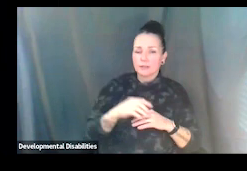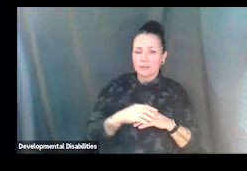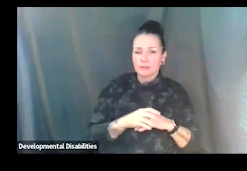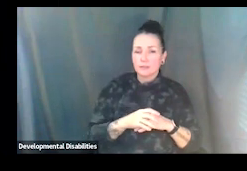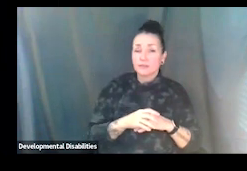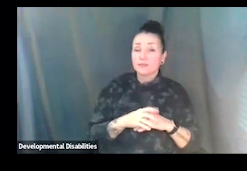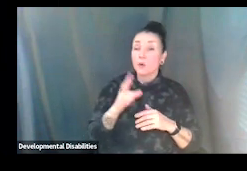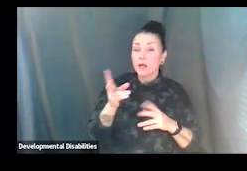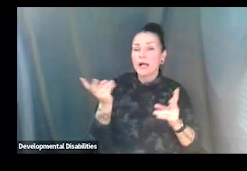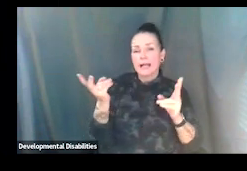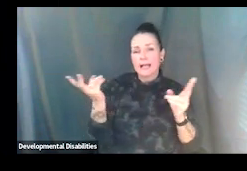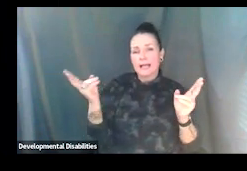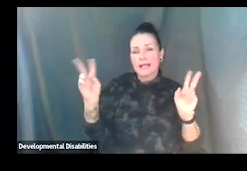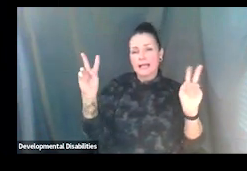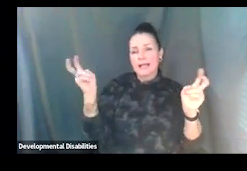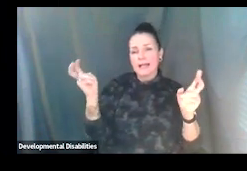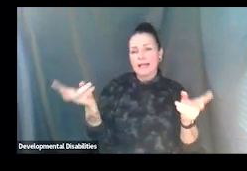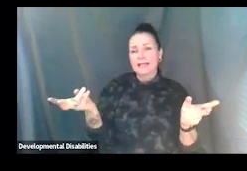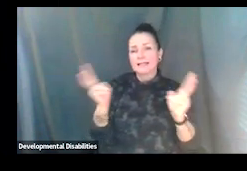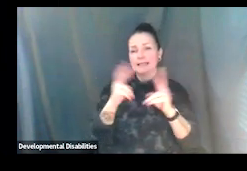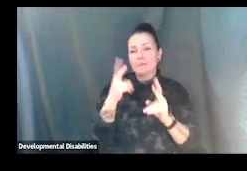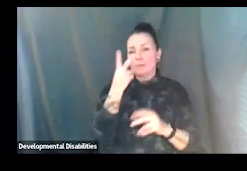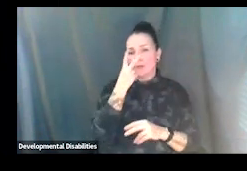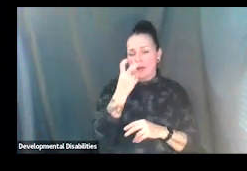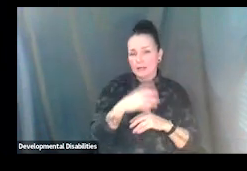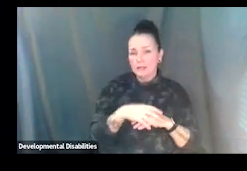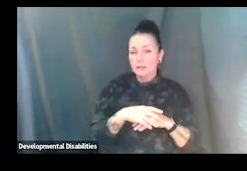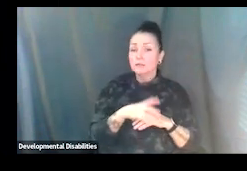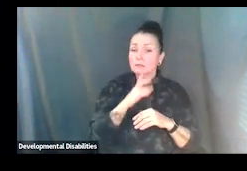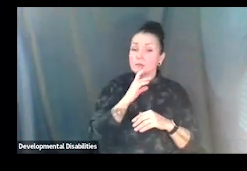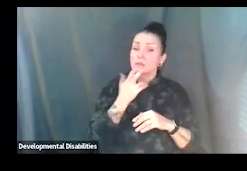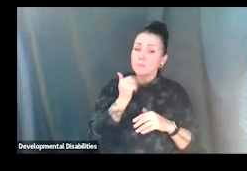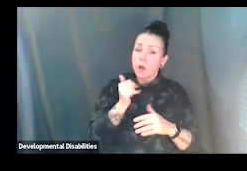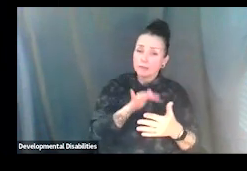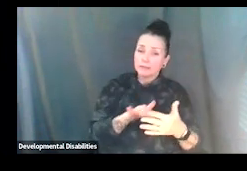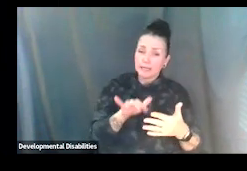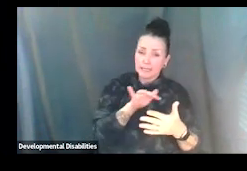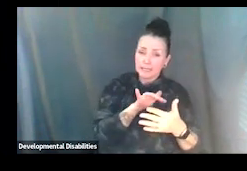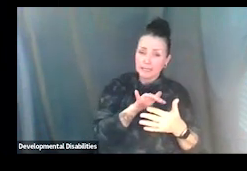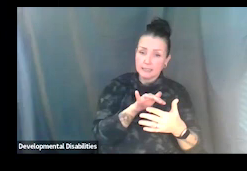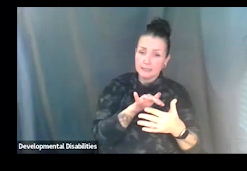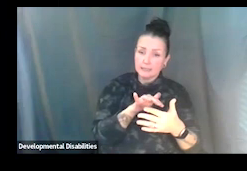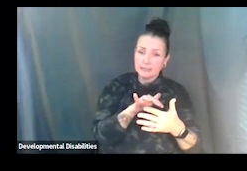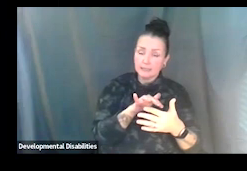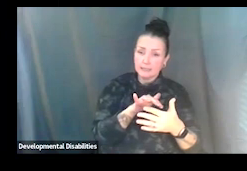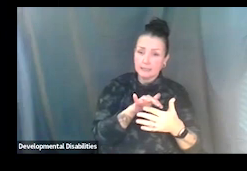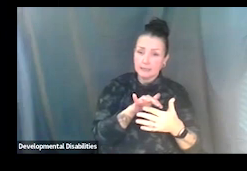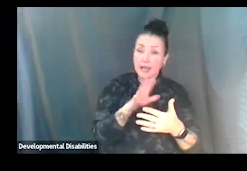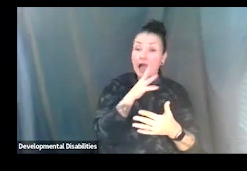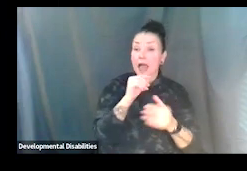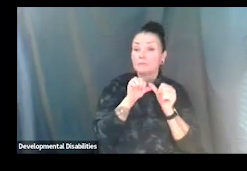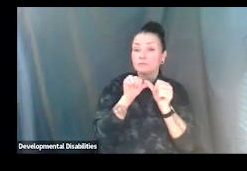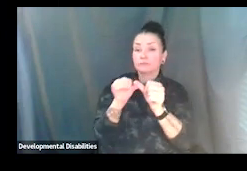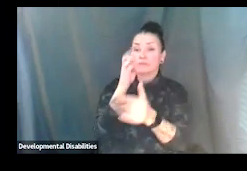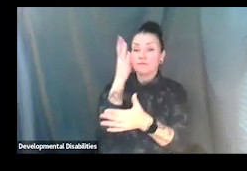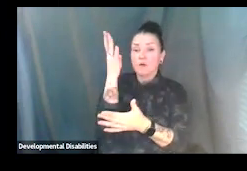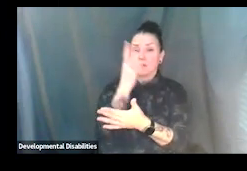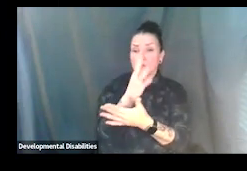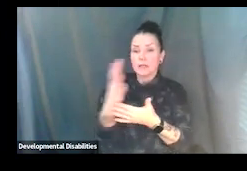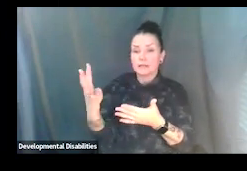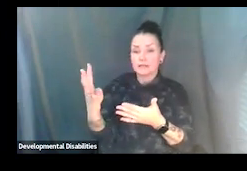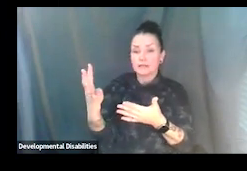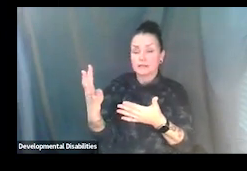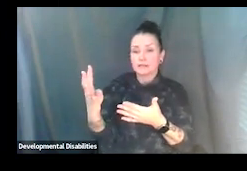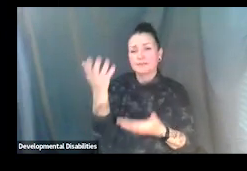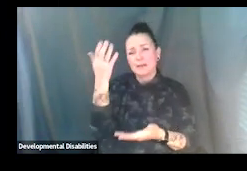either received methylphenidate or risperidone. Now, fairly small study. And it was only 4 weeks, so may not have been enough time for